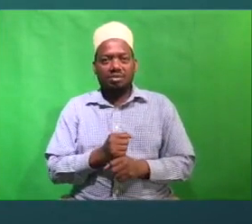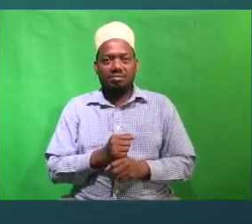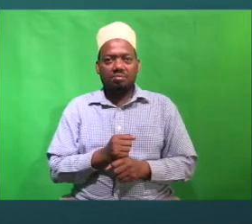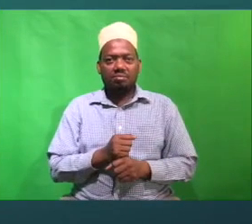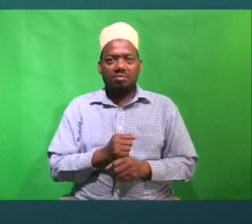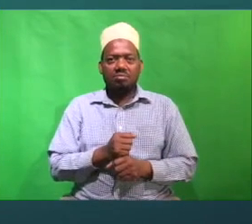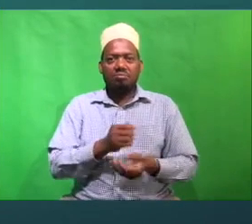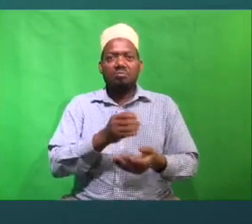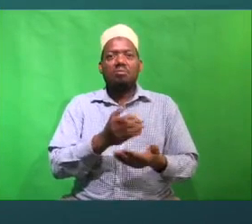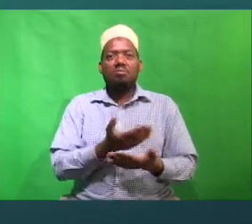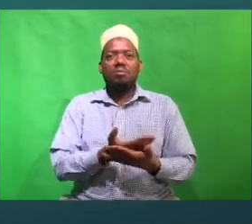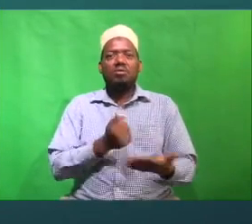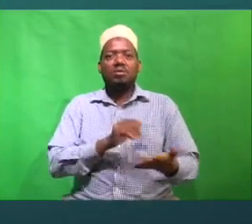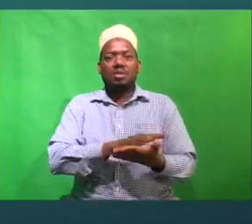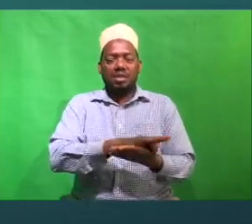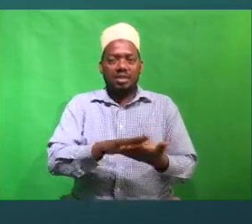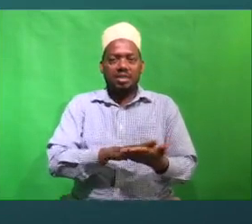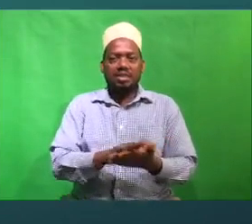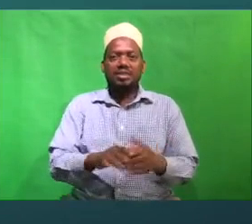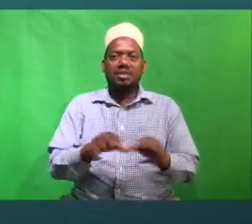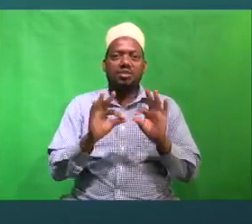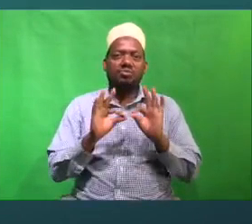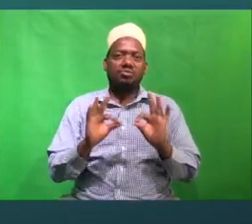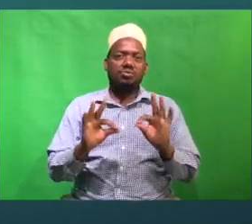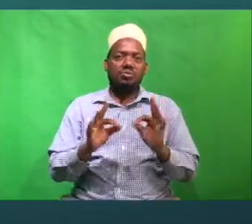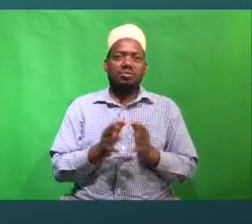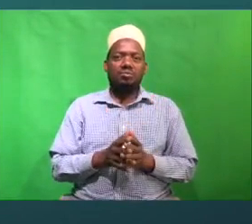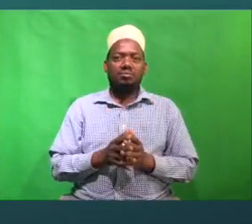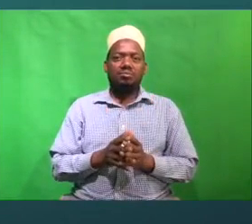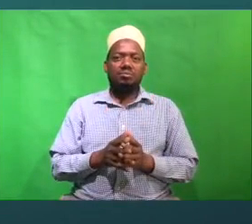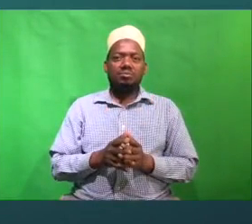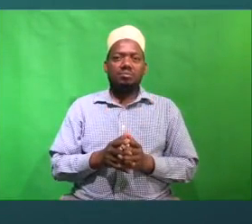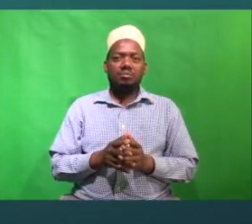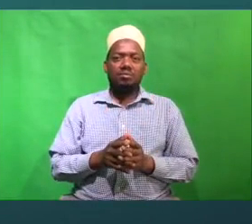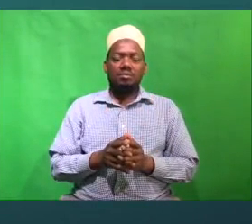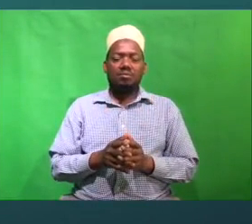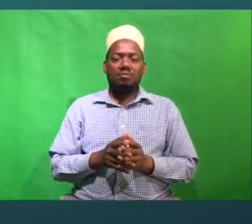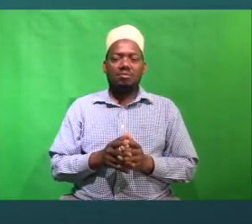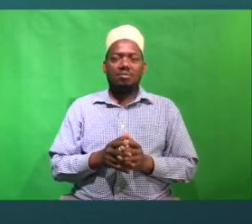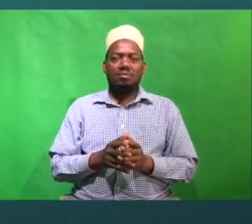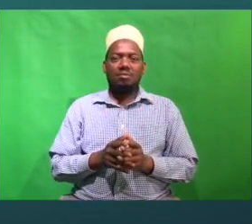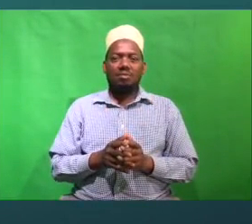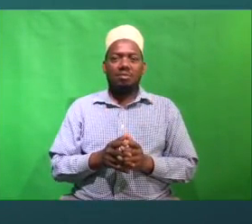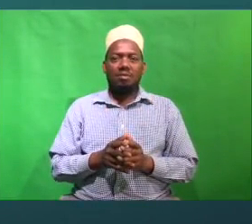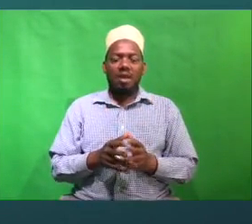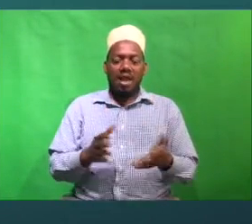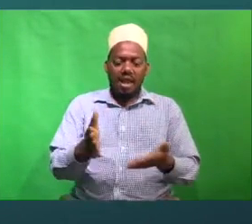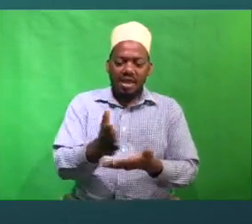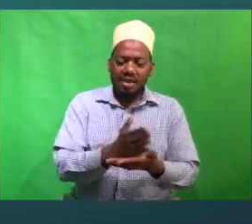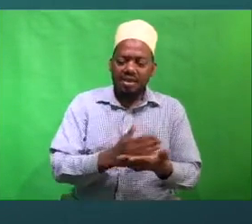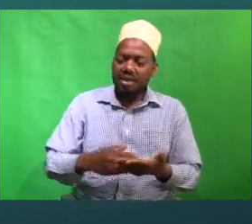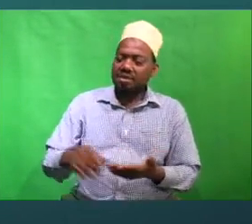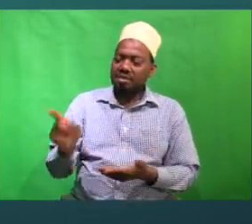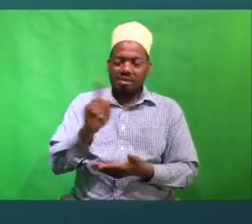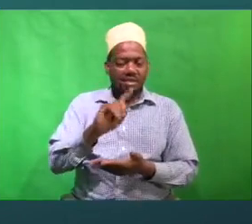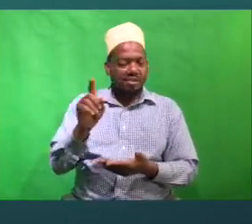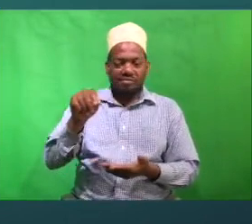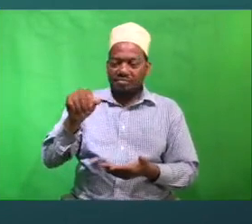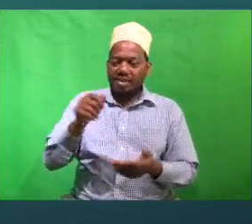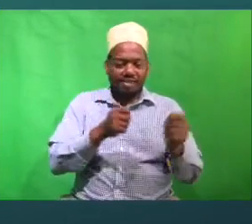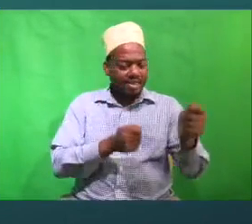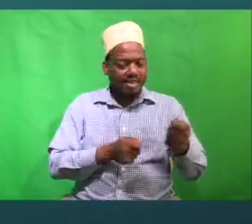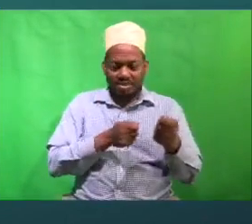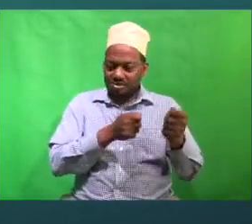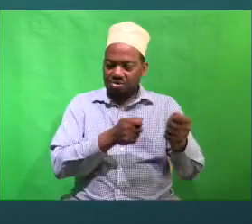area because the land is too flat. Area with infertile soil, such as the